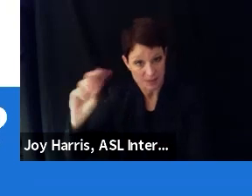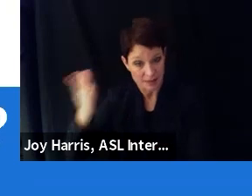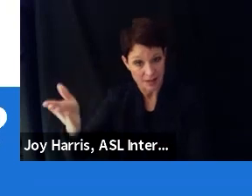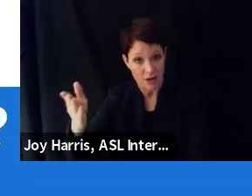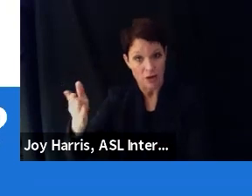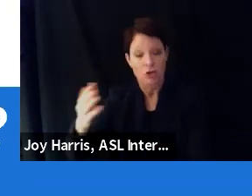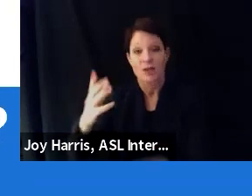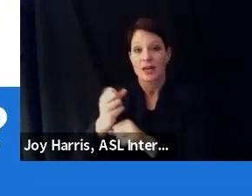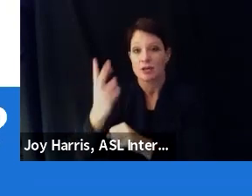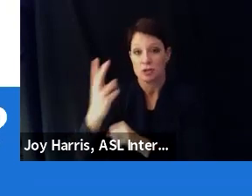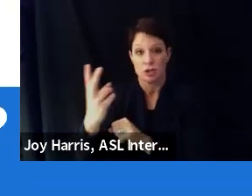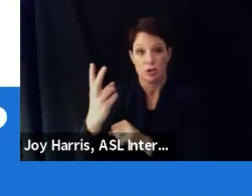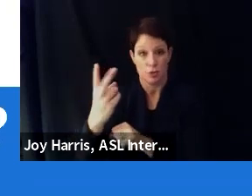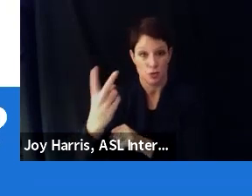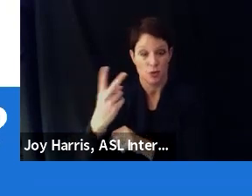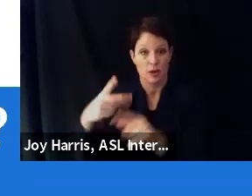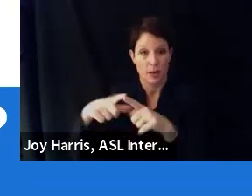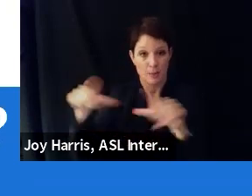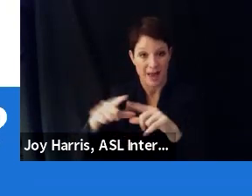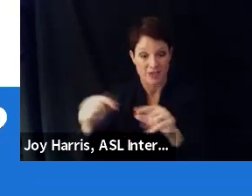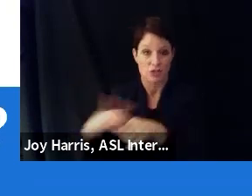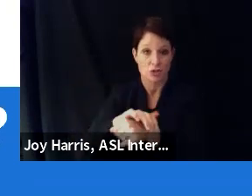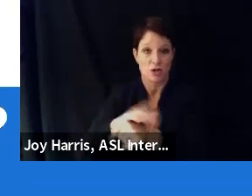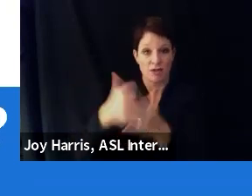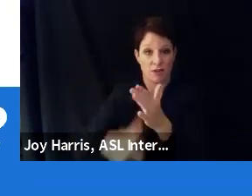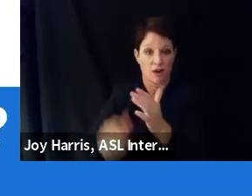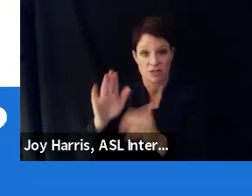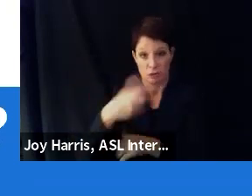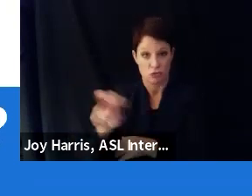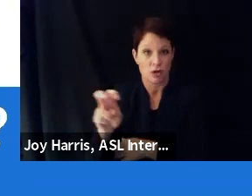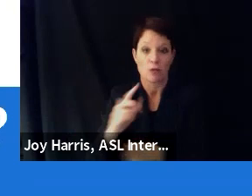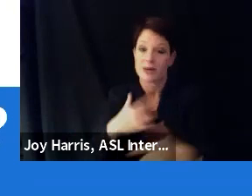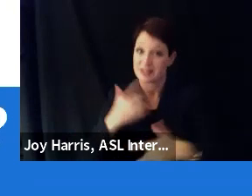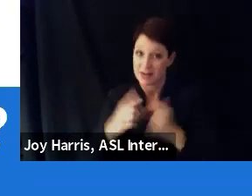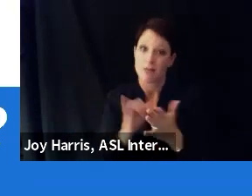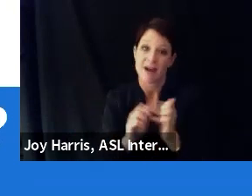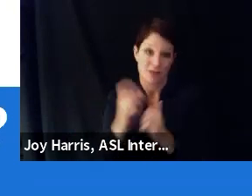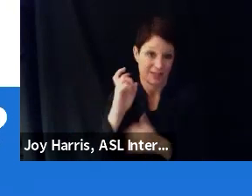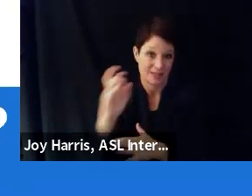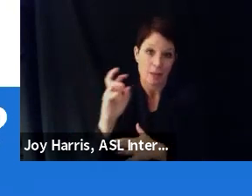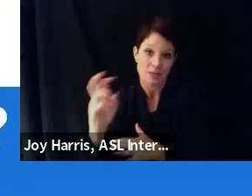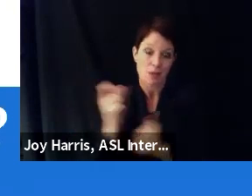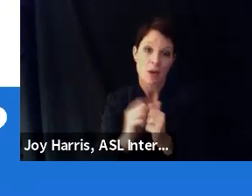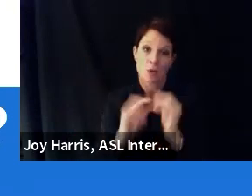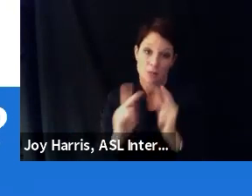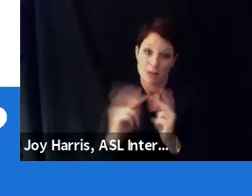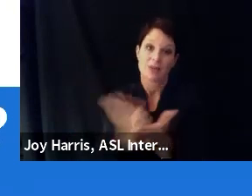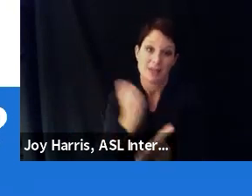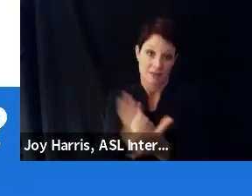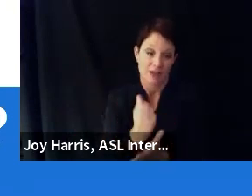2 passes to cover the cost of your initial trip. So we're really excited about this and want more people to take advantage of